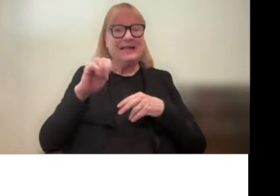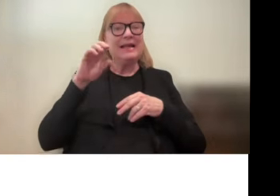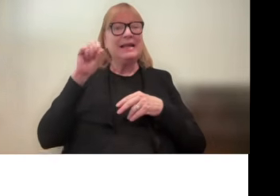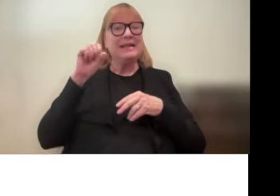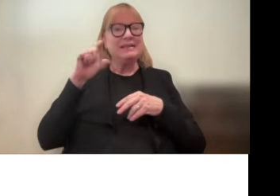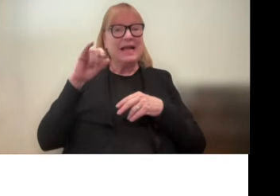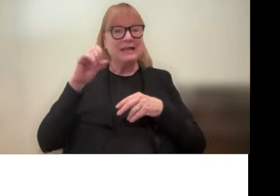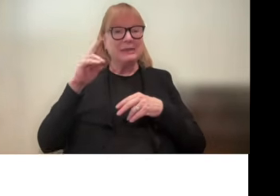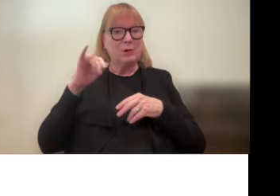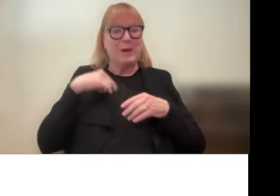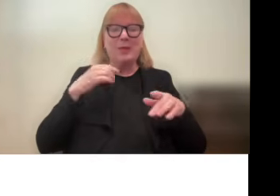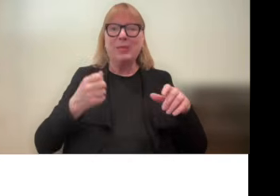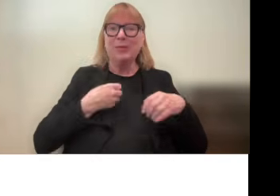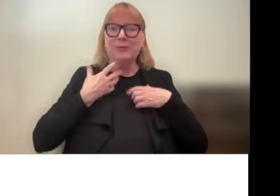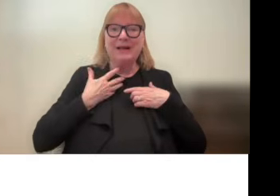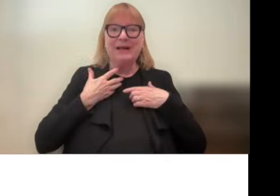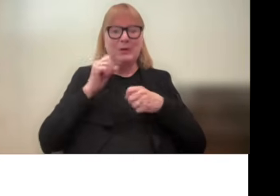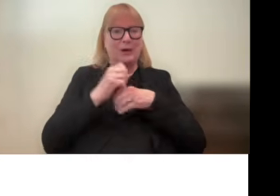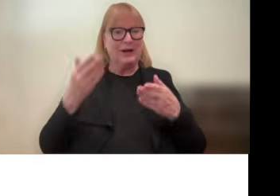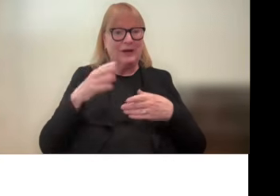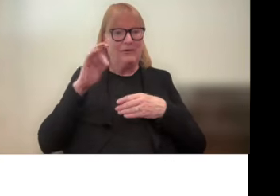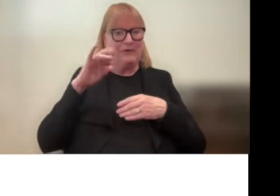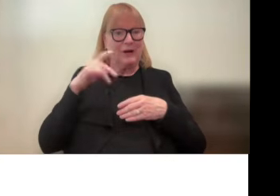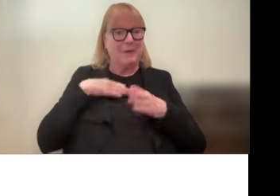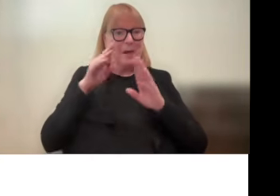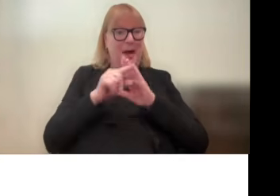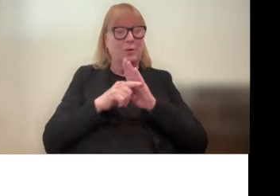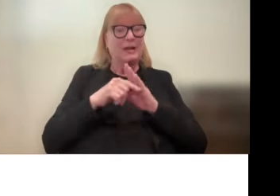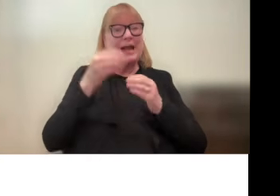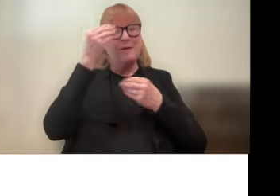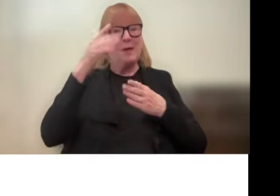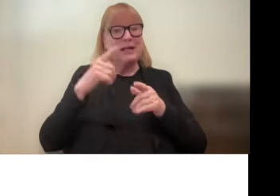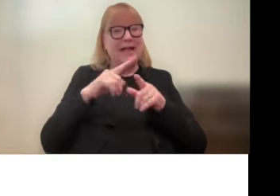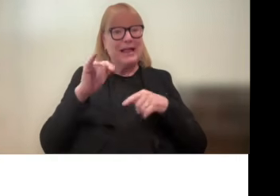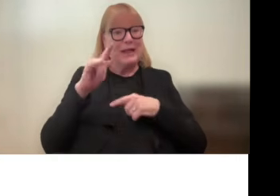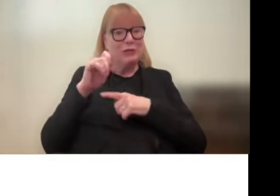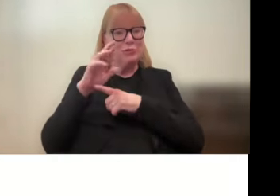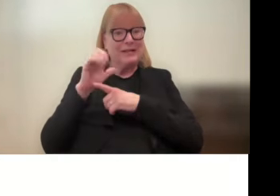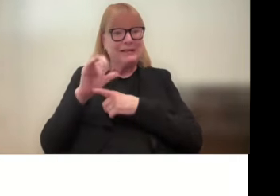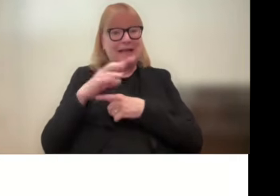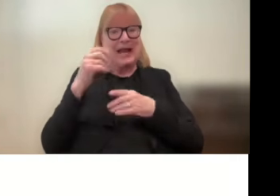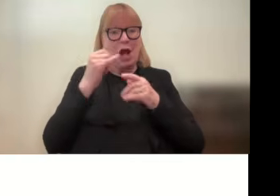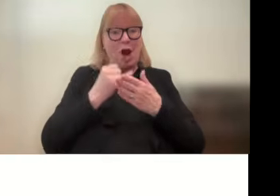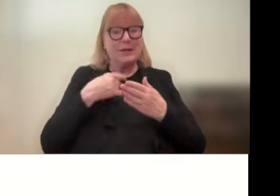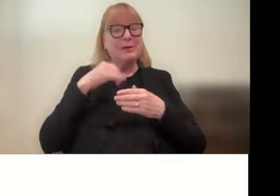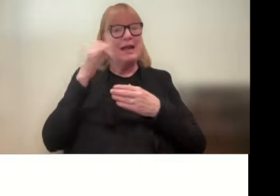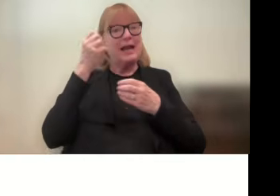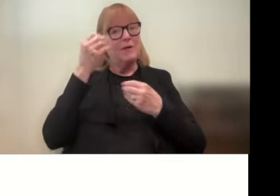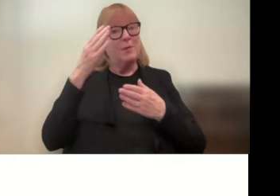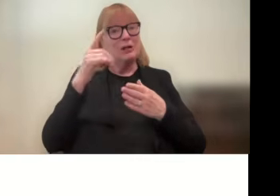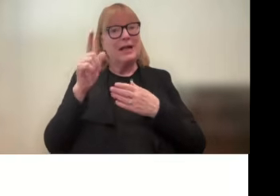be here working with the Frick. My background is in information literacy and the arts. I was the information